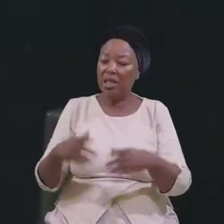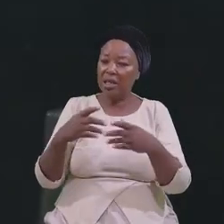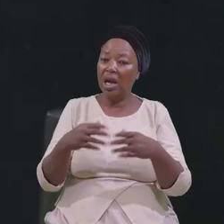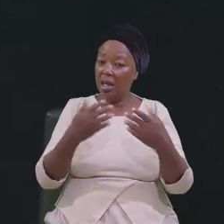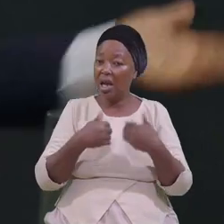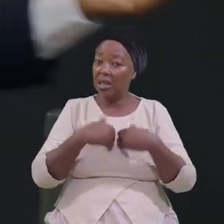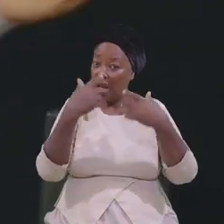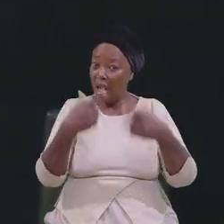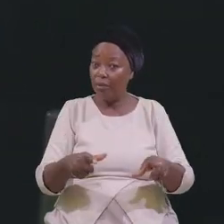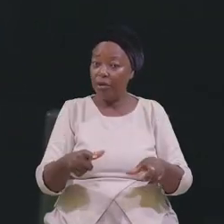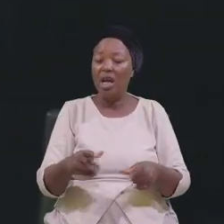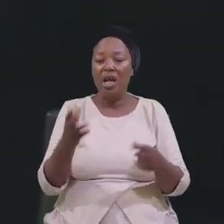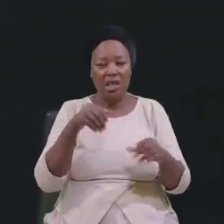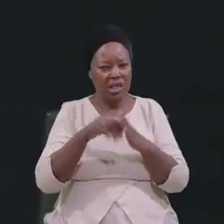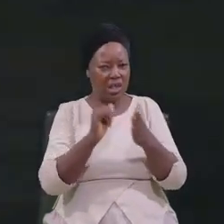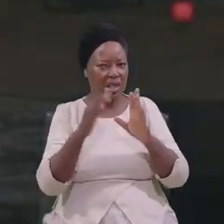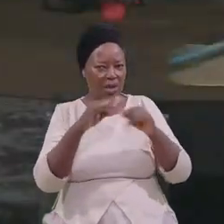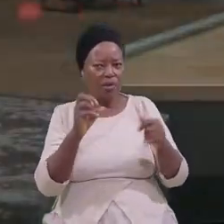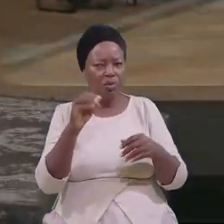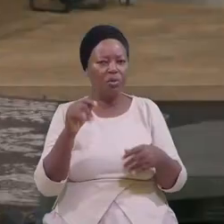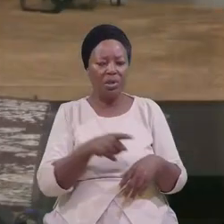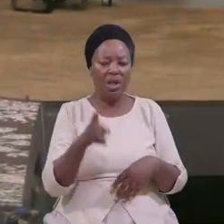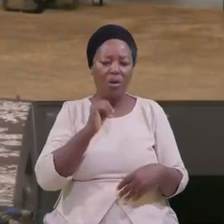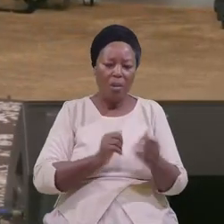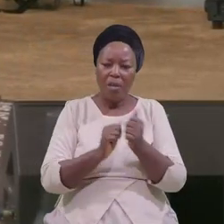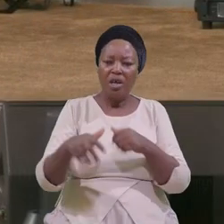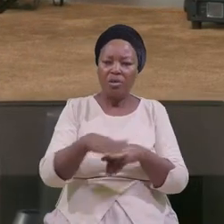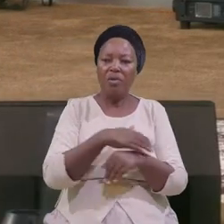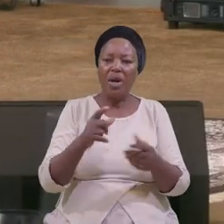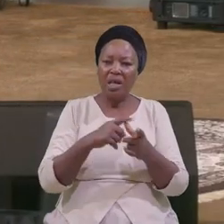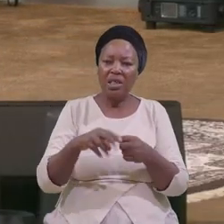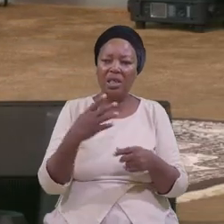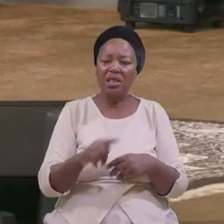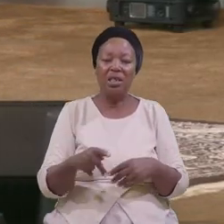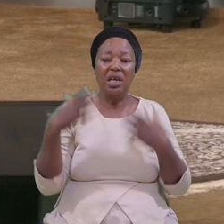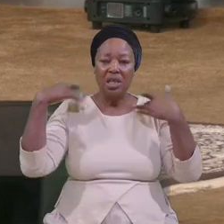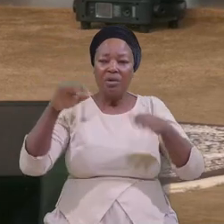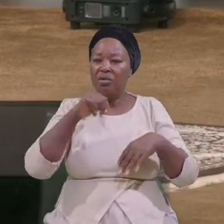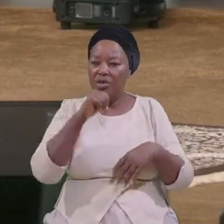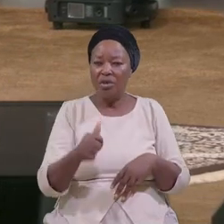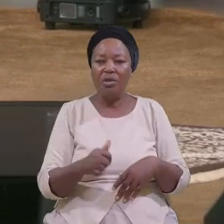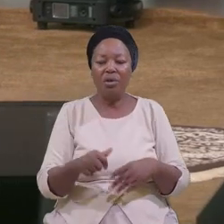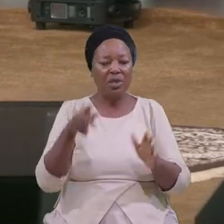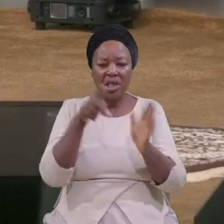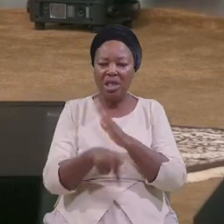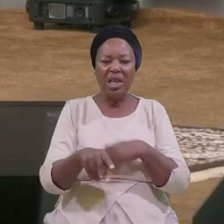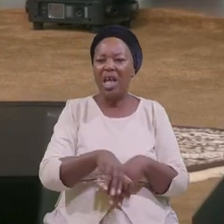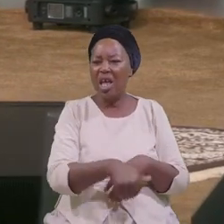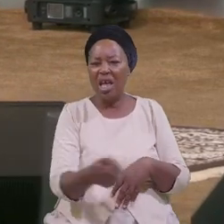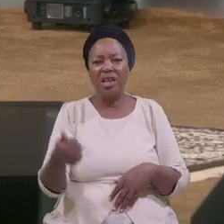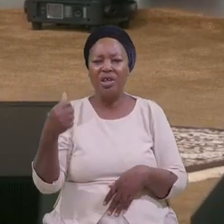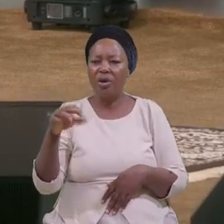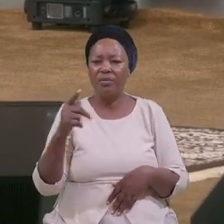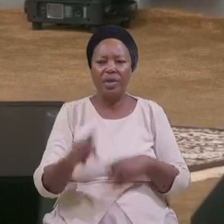in that house. So they will pass over, and the angel will not destroy or kill any of the